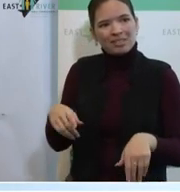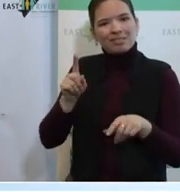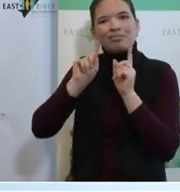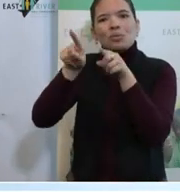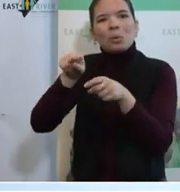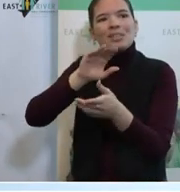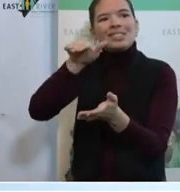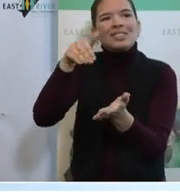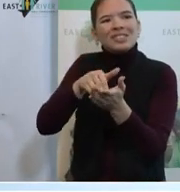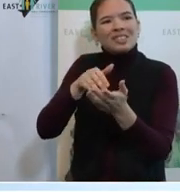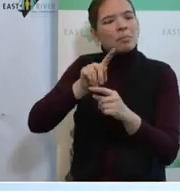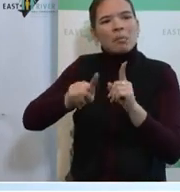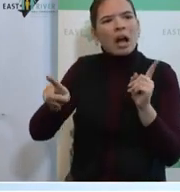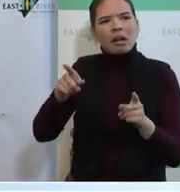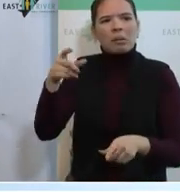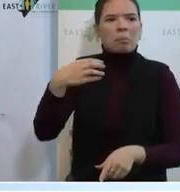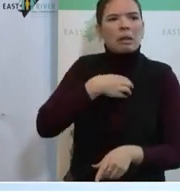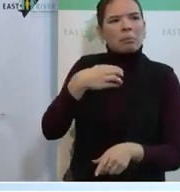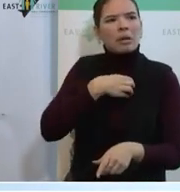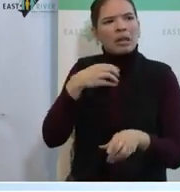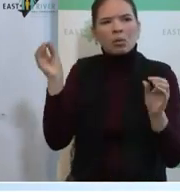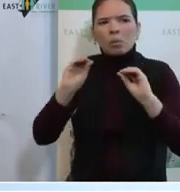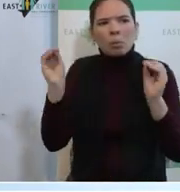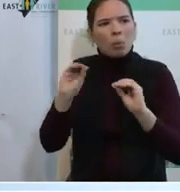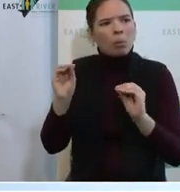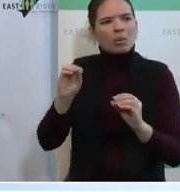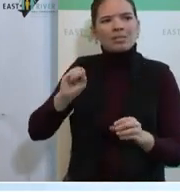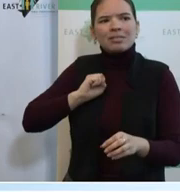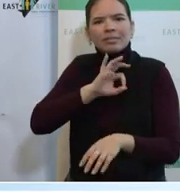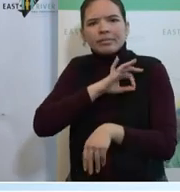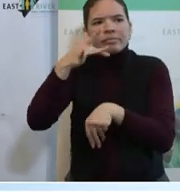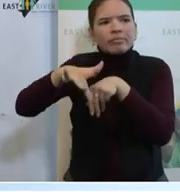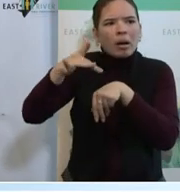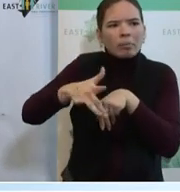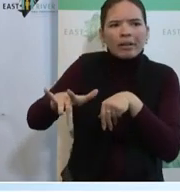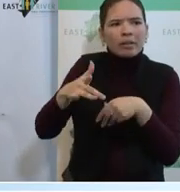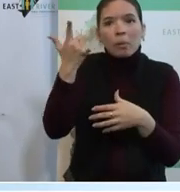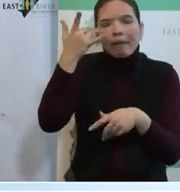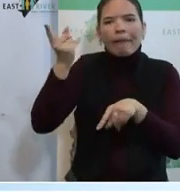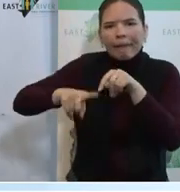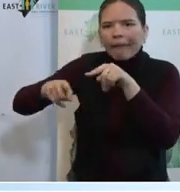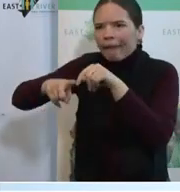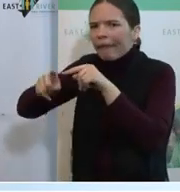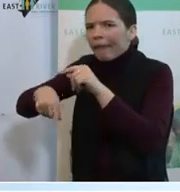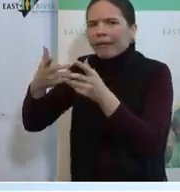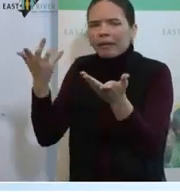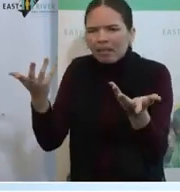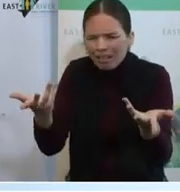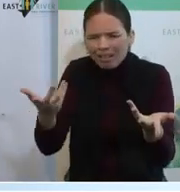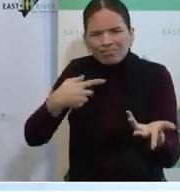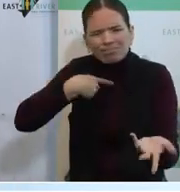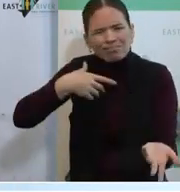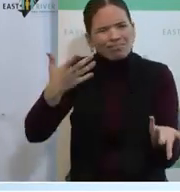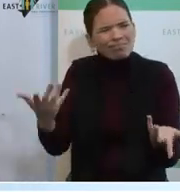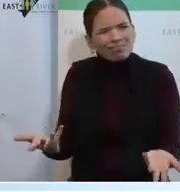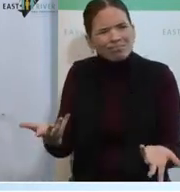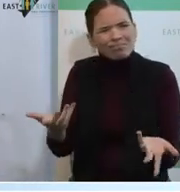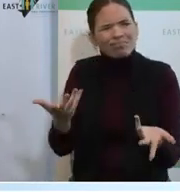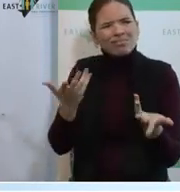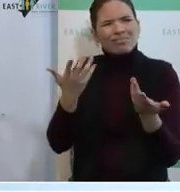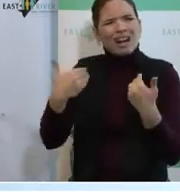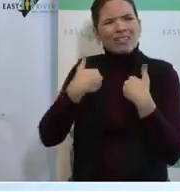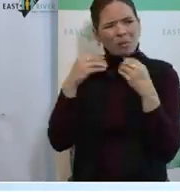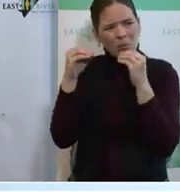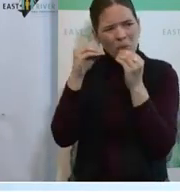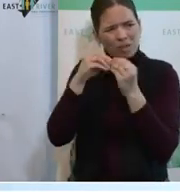staff for the programs that they're offering. So is there any way we can get any more programs at the Recreation Center for the children? Sure. You know what I